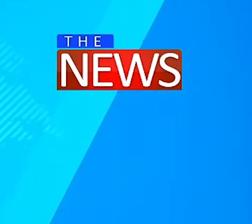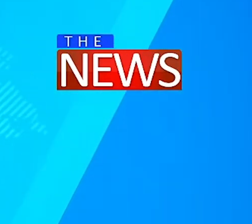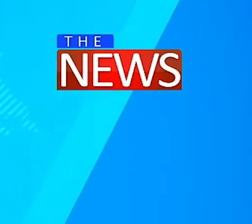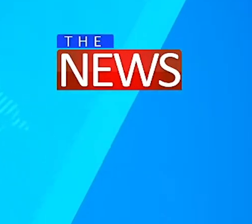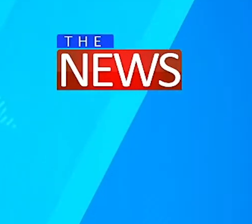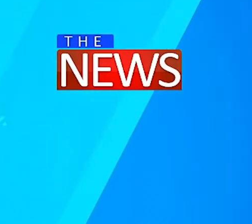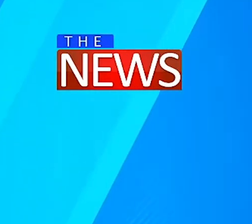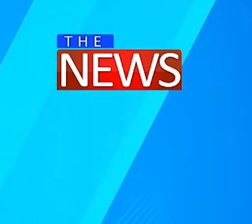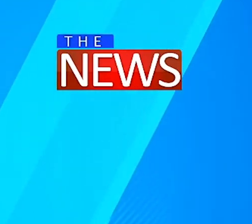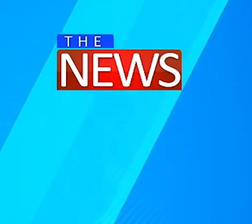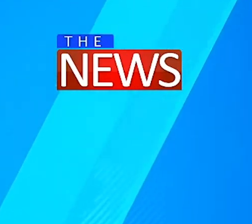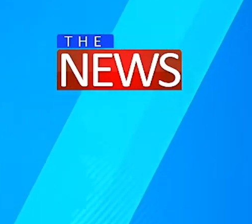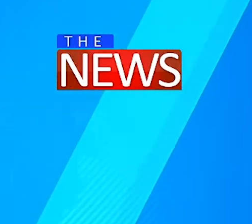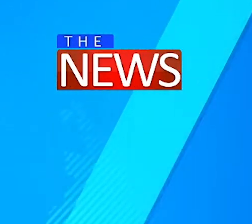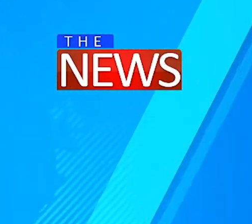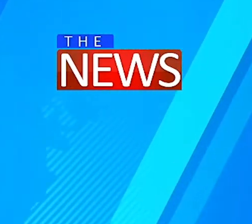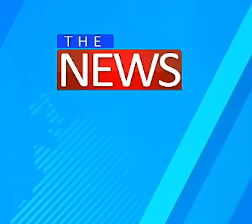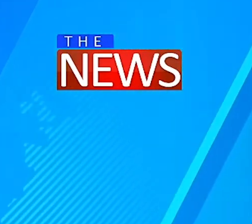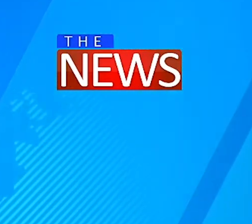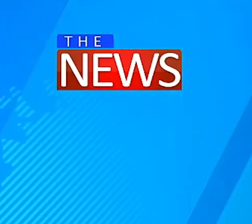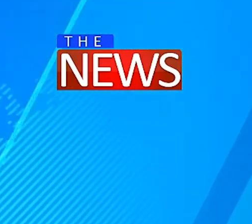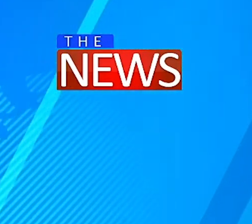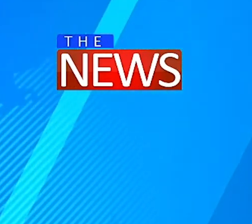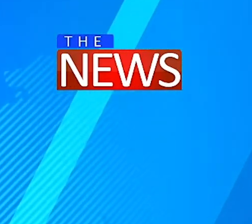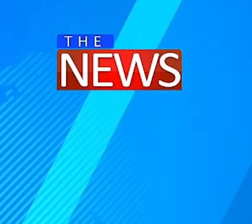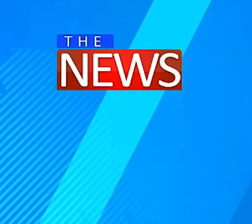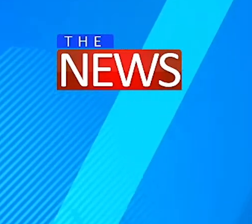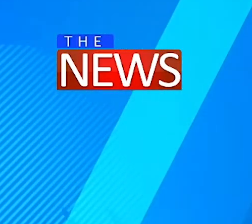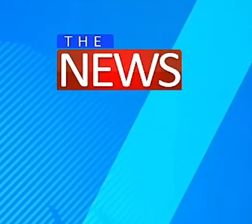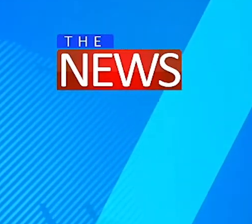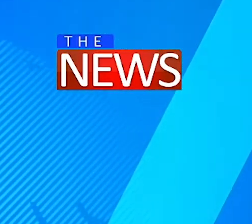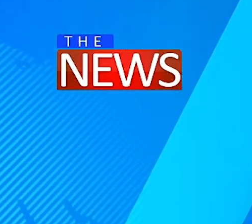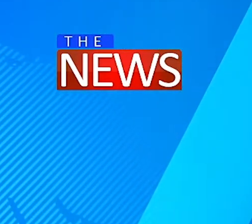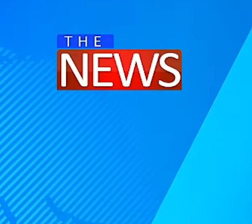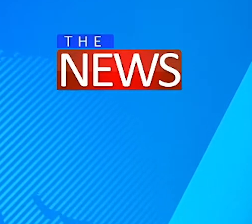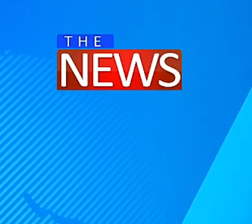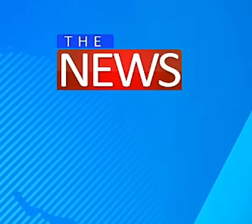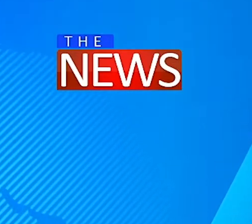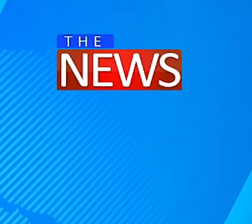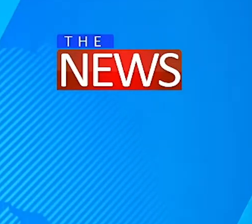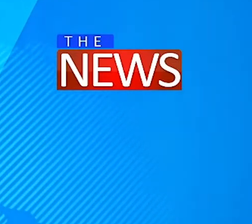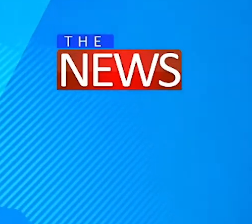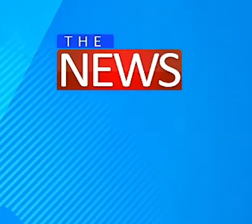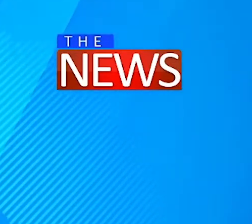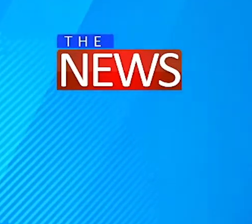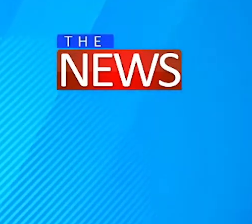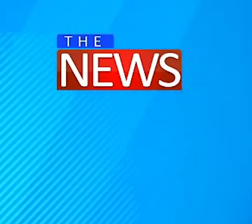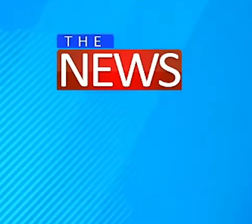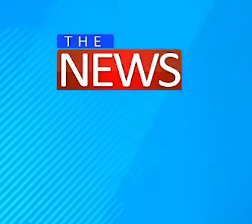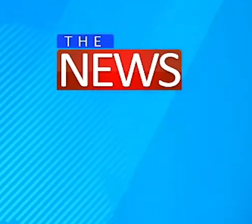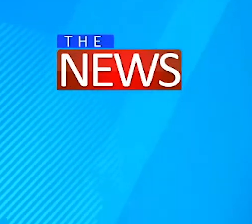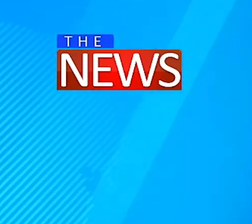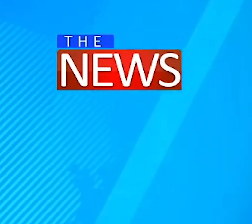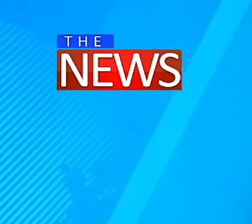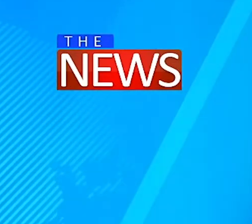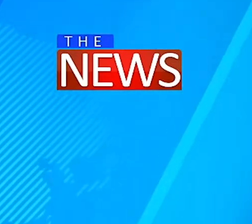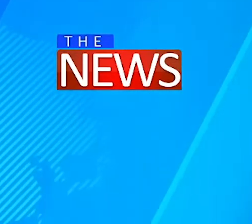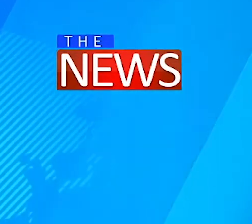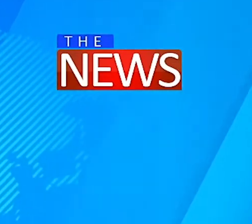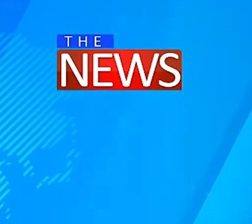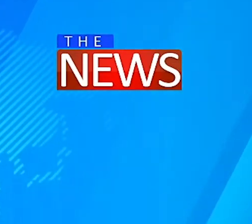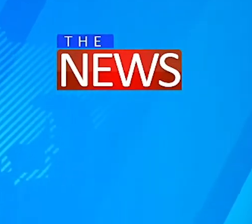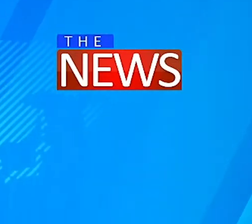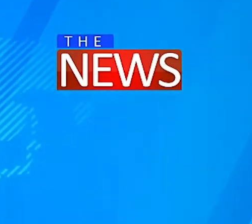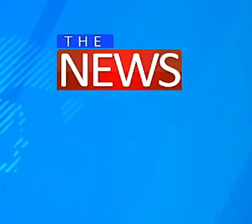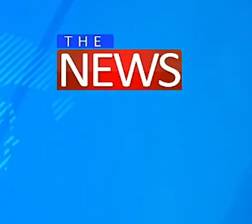of two or more diseases or medical conditions in a patient. Examples include diabetes, hypertension, or renal